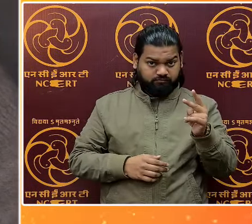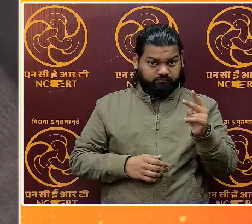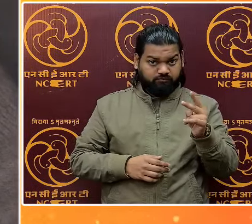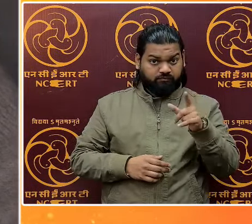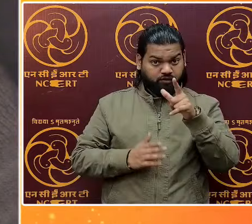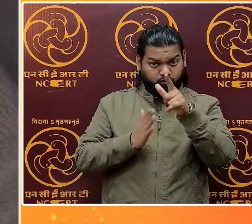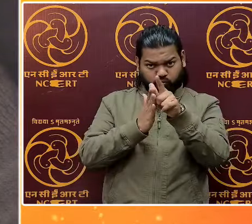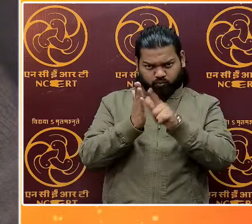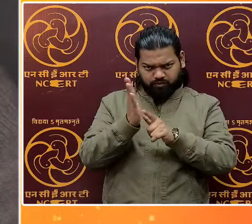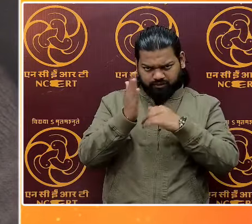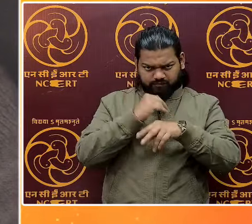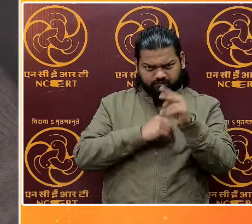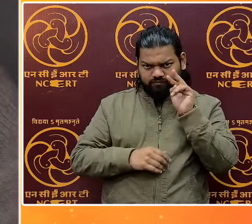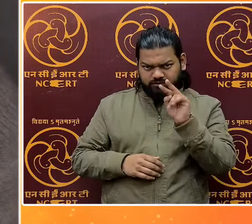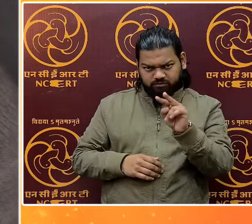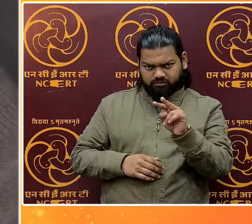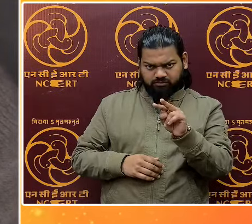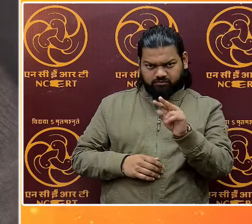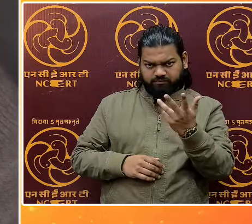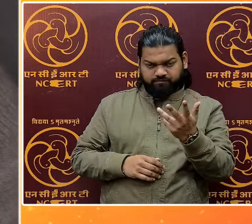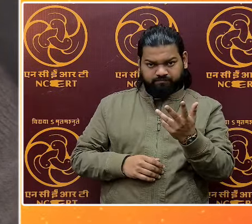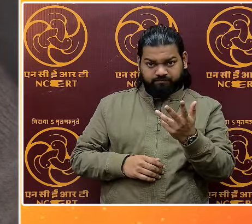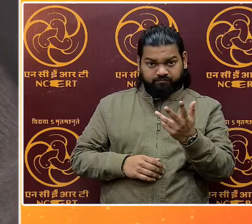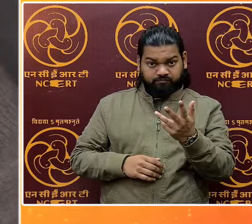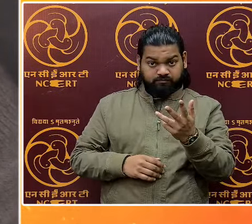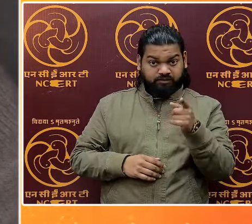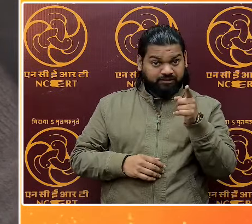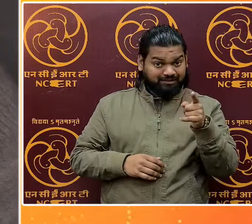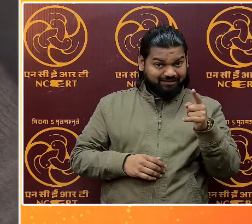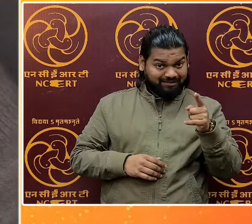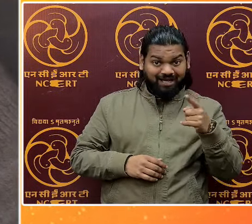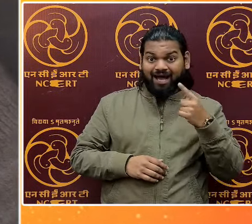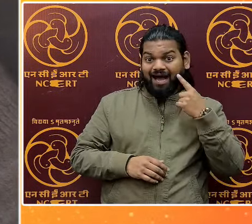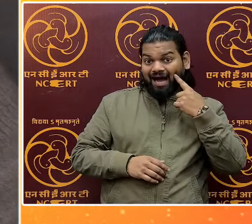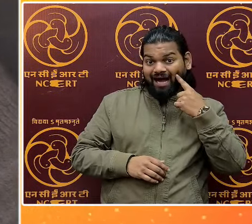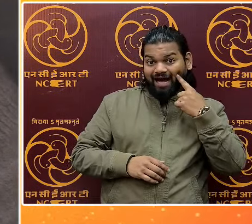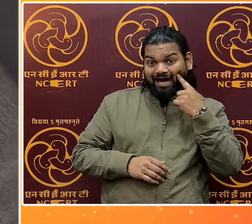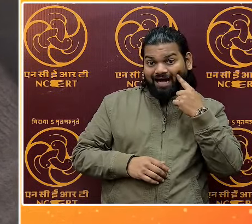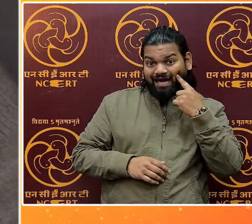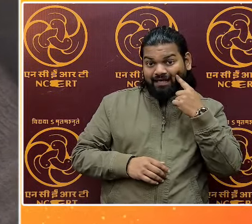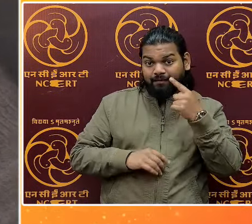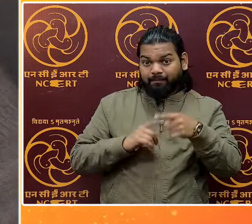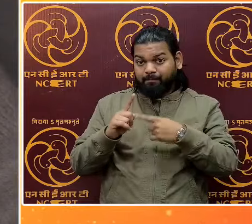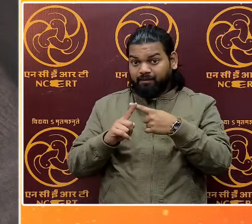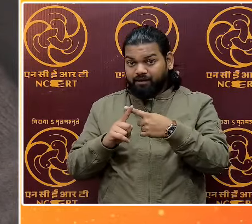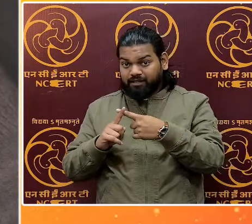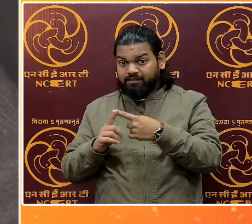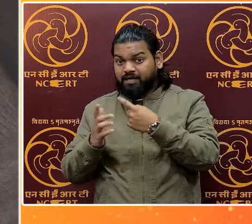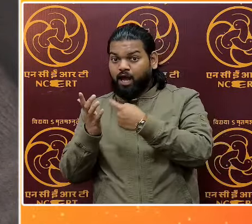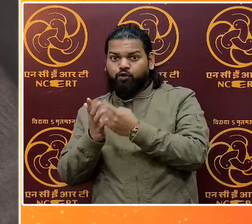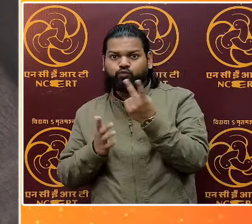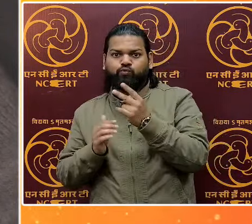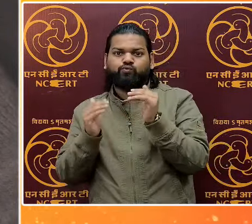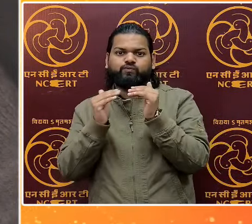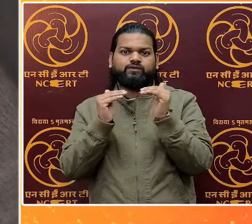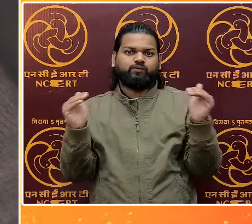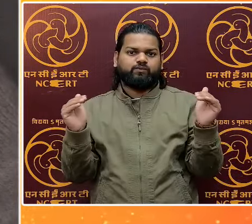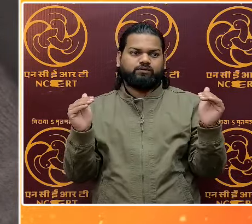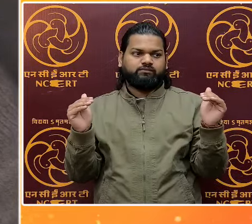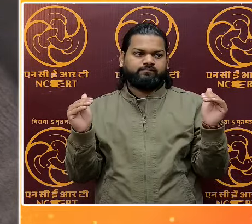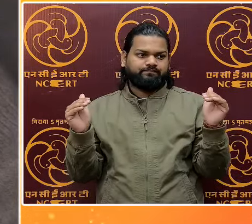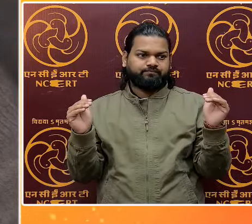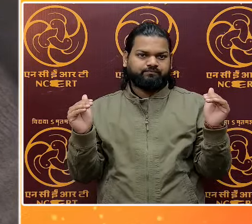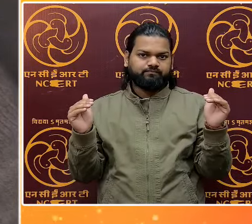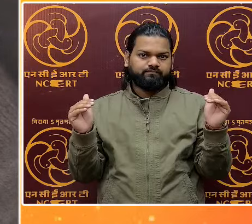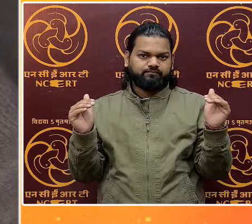law that the angle of incidence is equals to the angle of reflection. Yes, clear? ma'am. So,